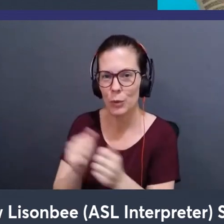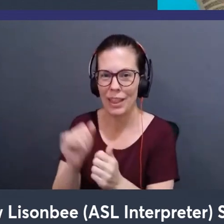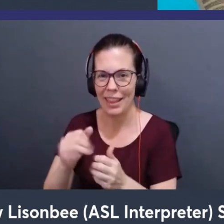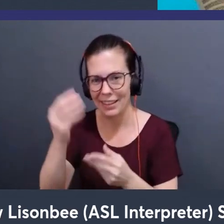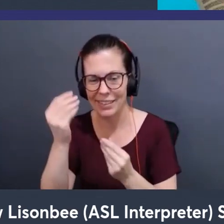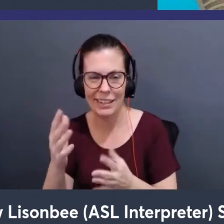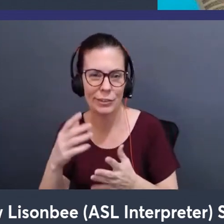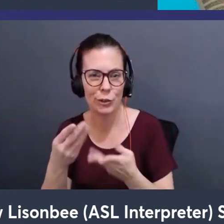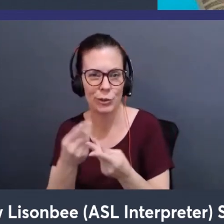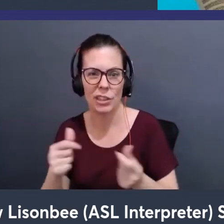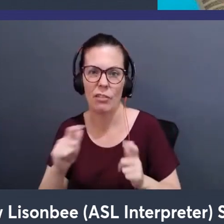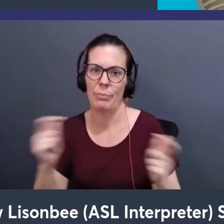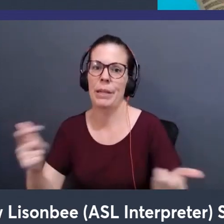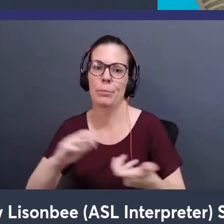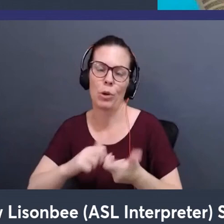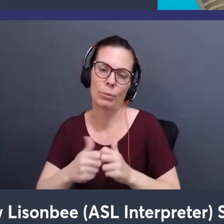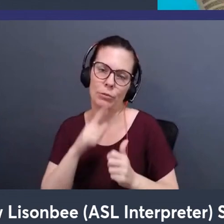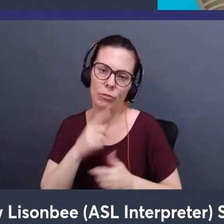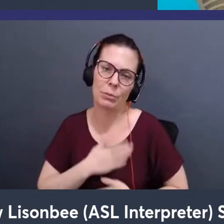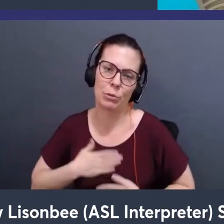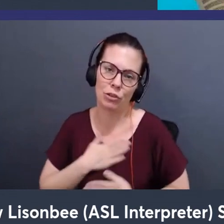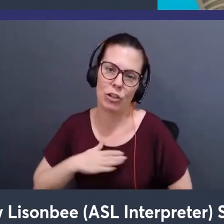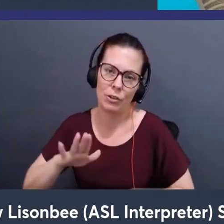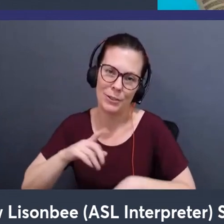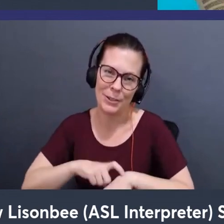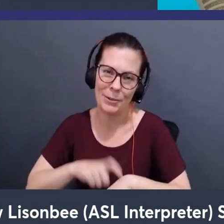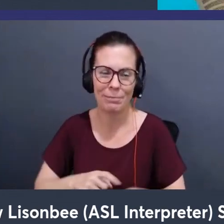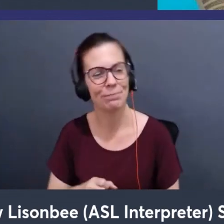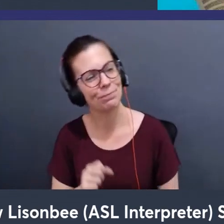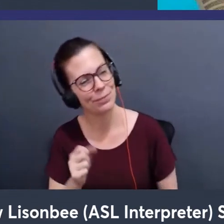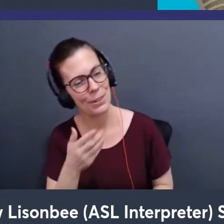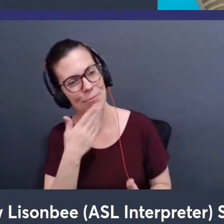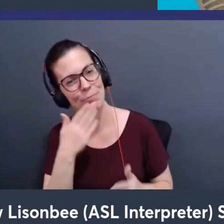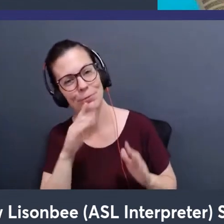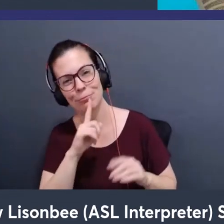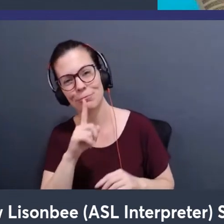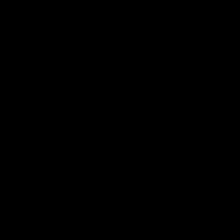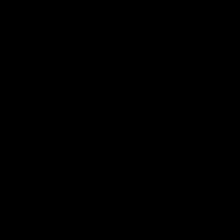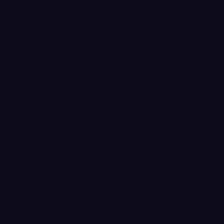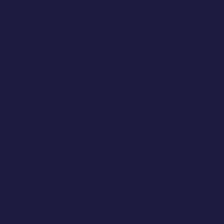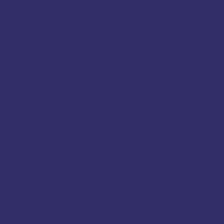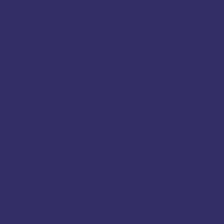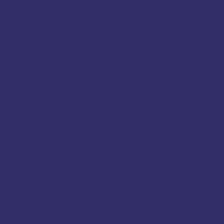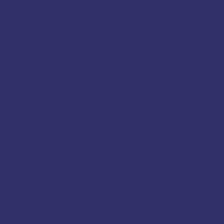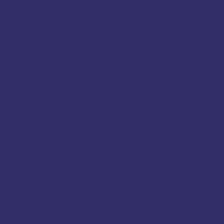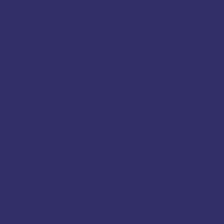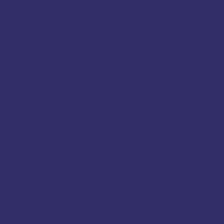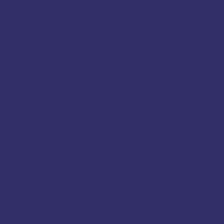appreciate you being here. All right. Absolutely. Thank you so much.